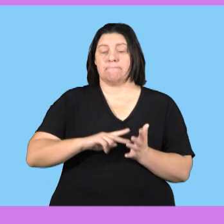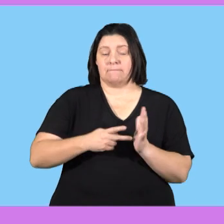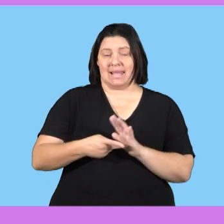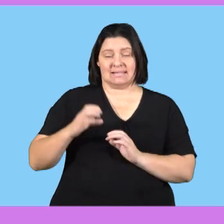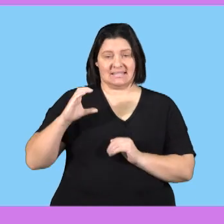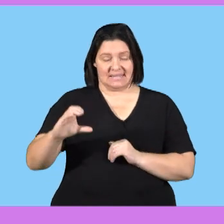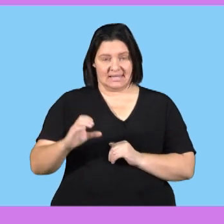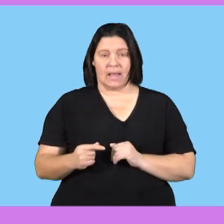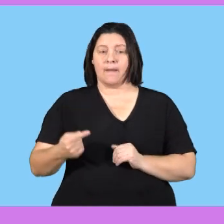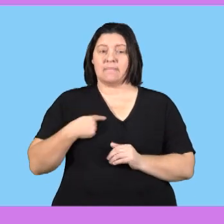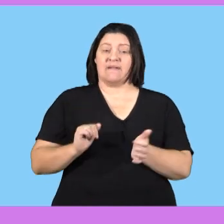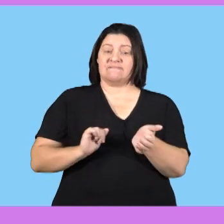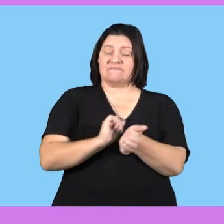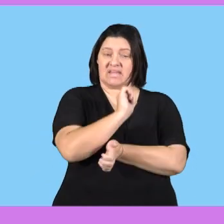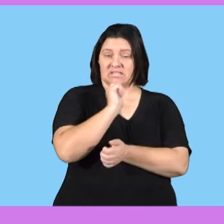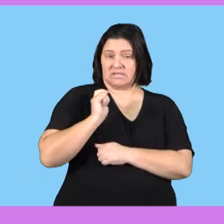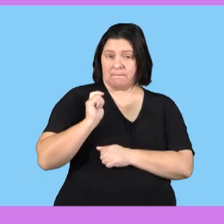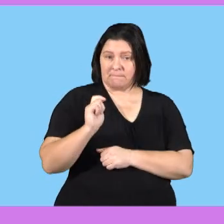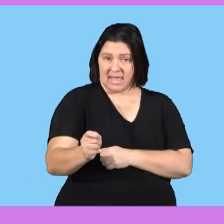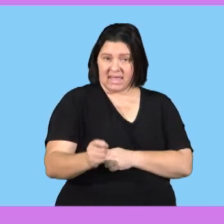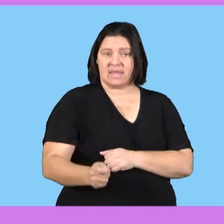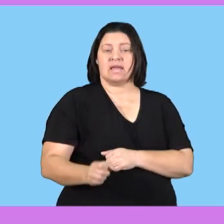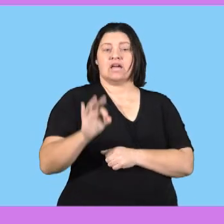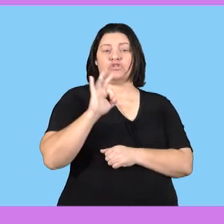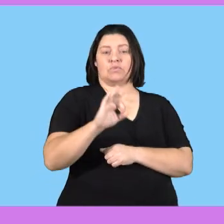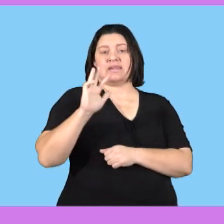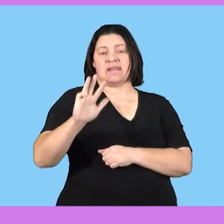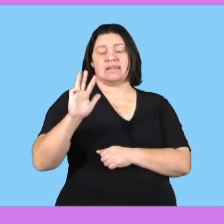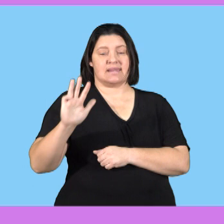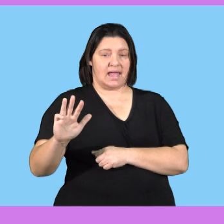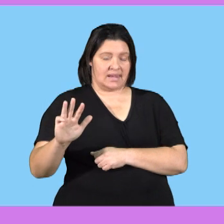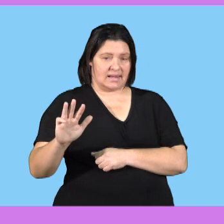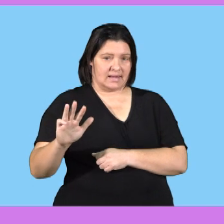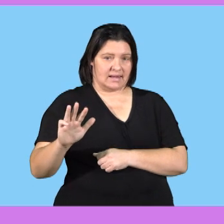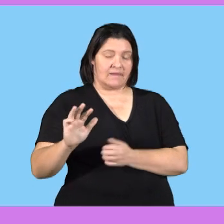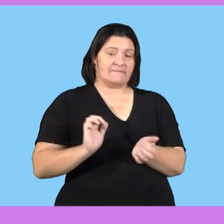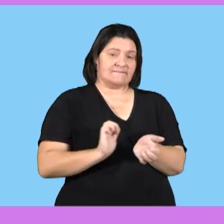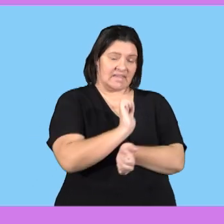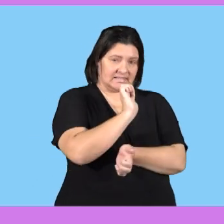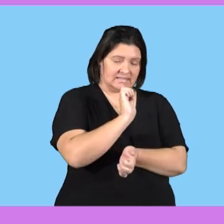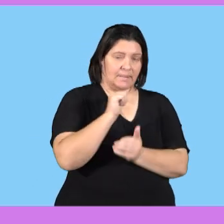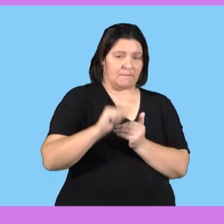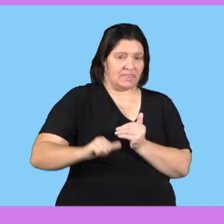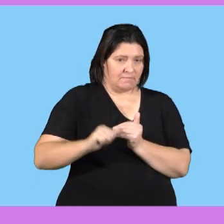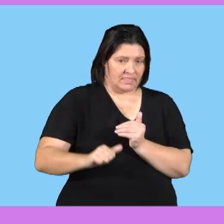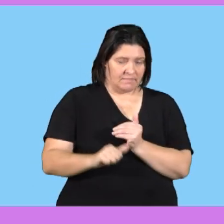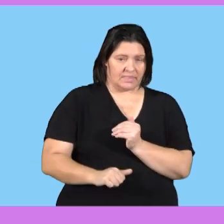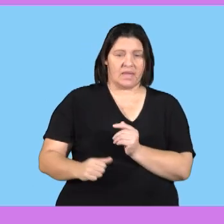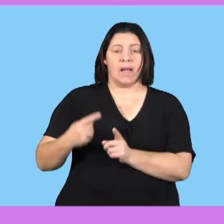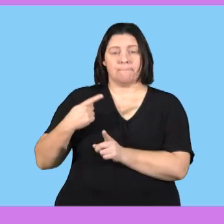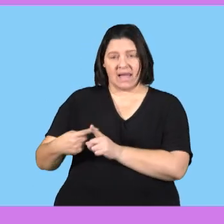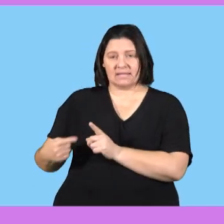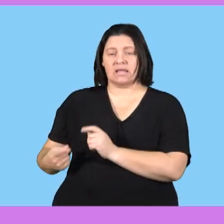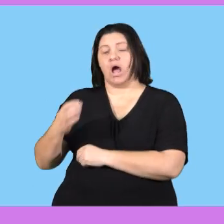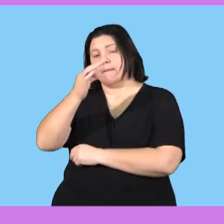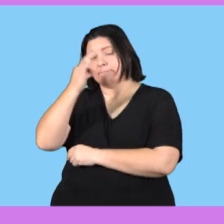is plan C. Here, what is applicable? 399 Rand, okay, per month, plus